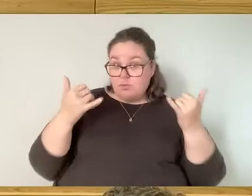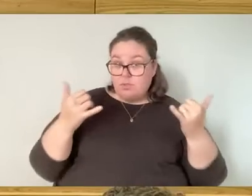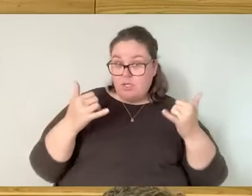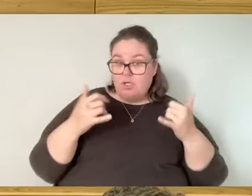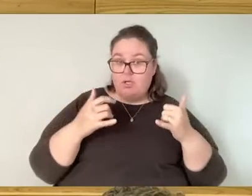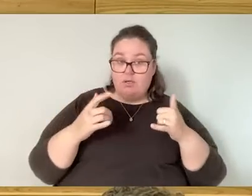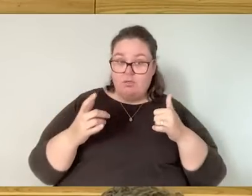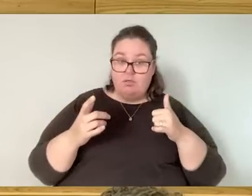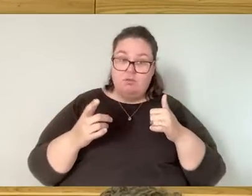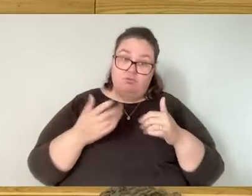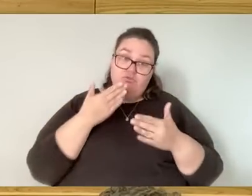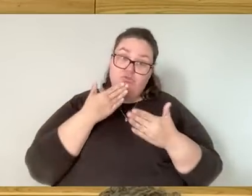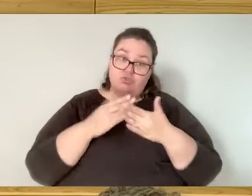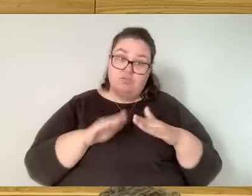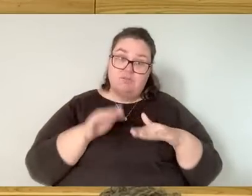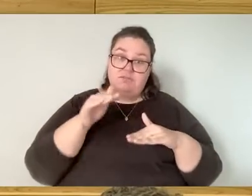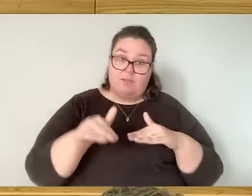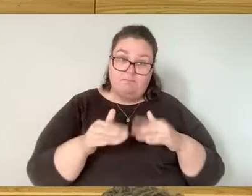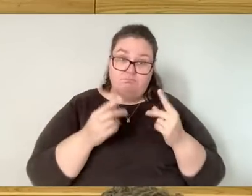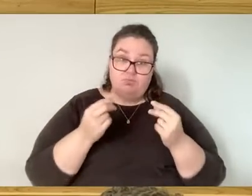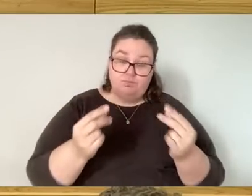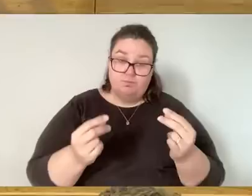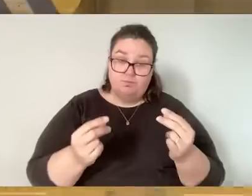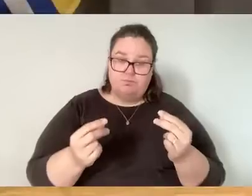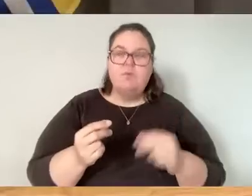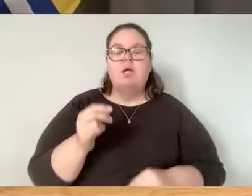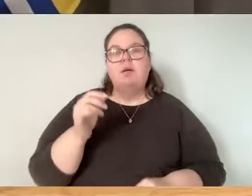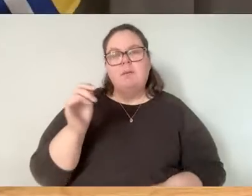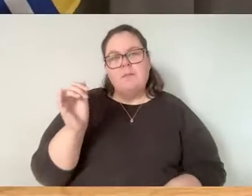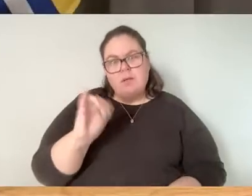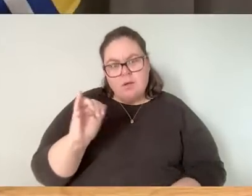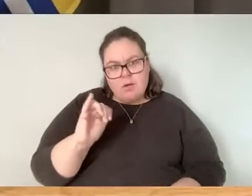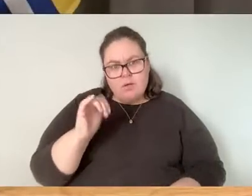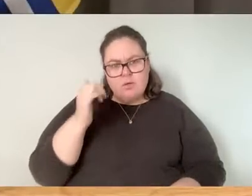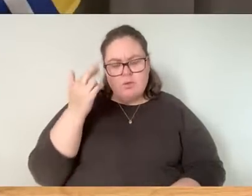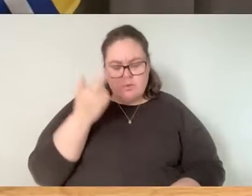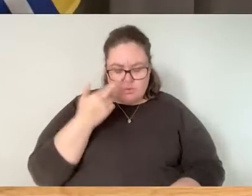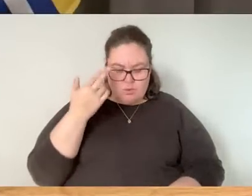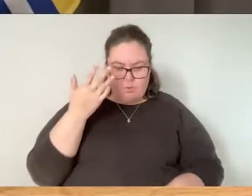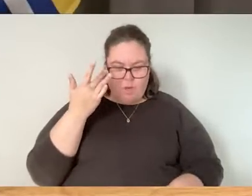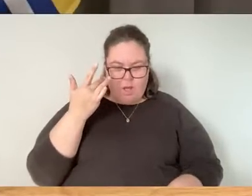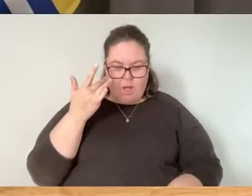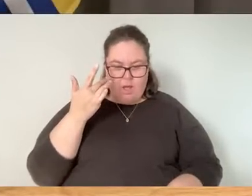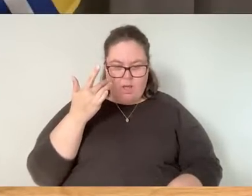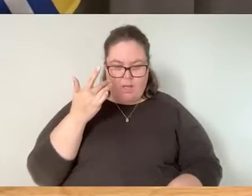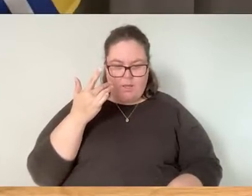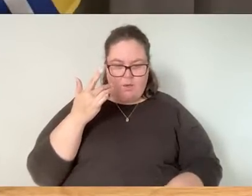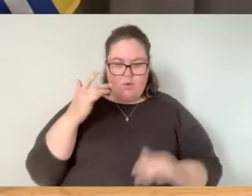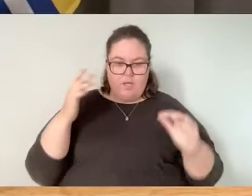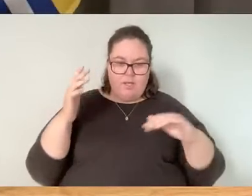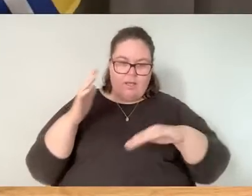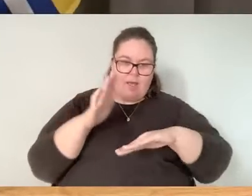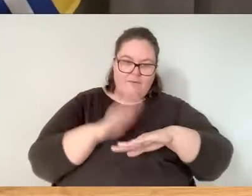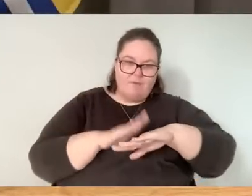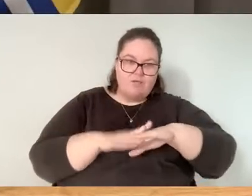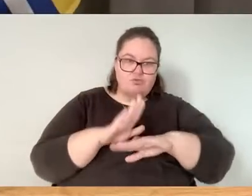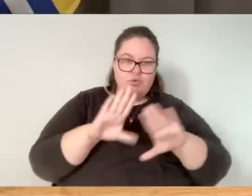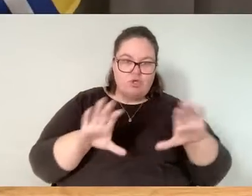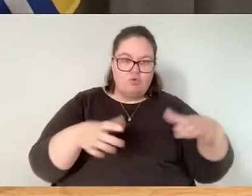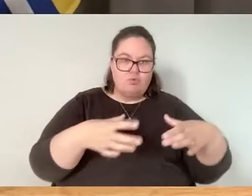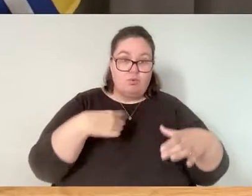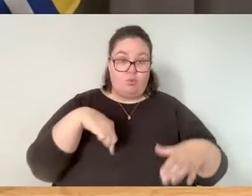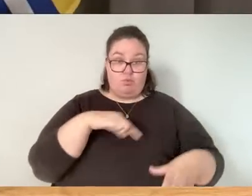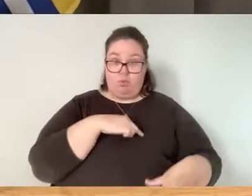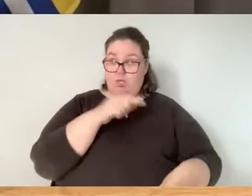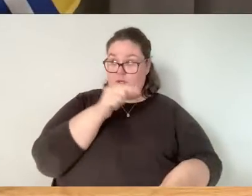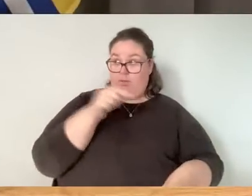direction. There's also a reason why we have an advisory group. I mean, it's not government who's deciding what is best. We have